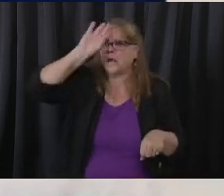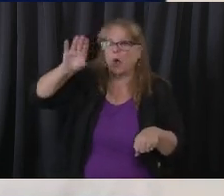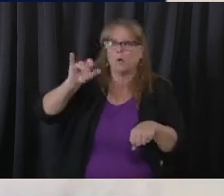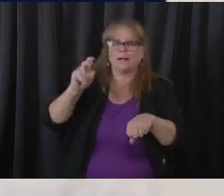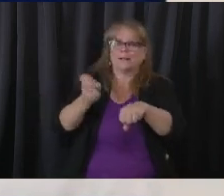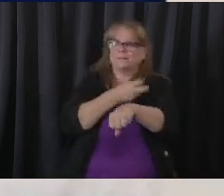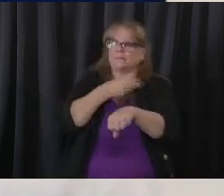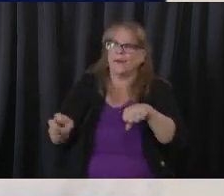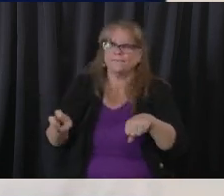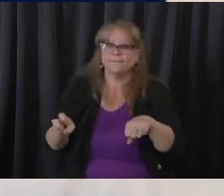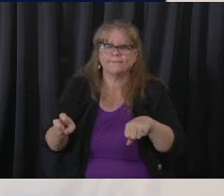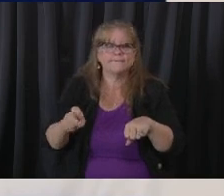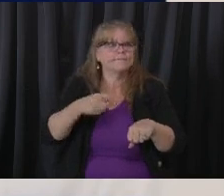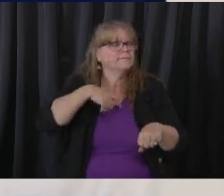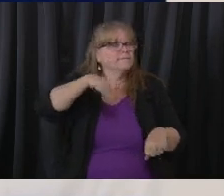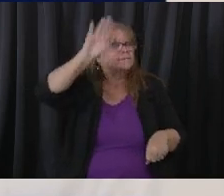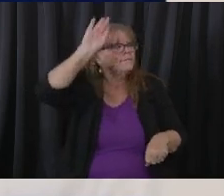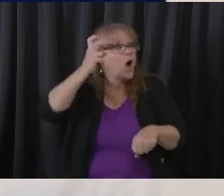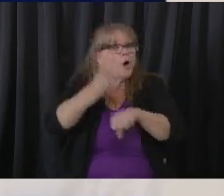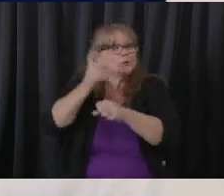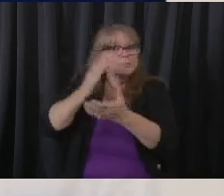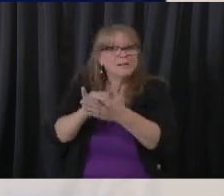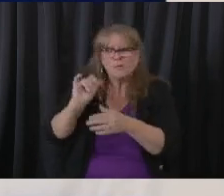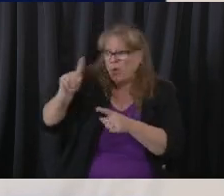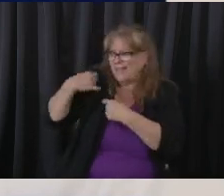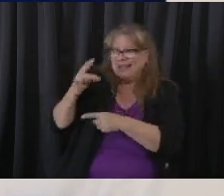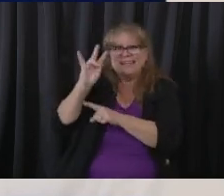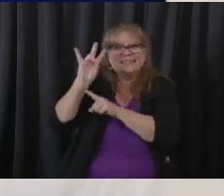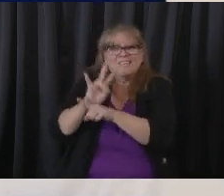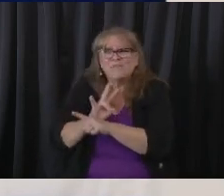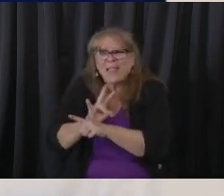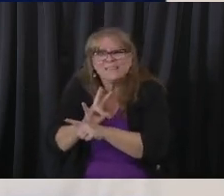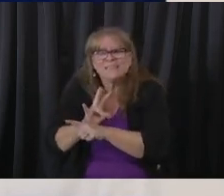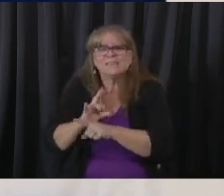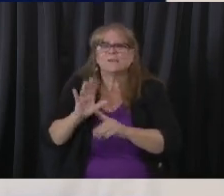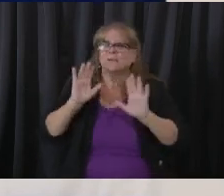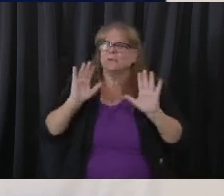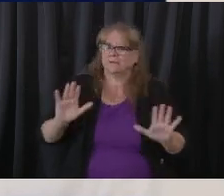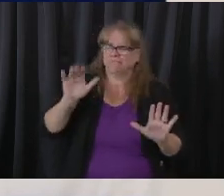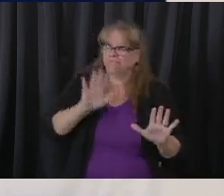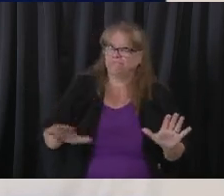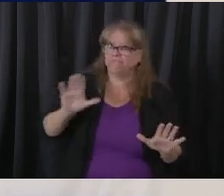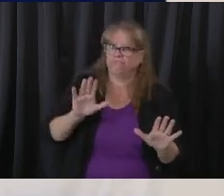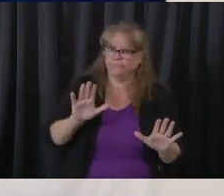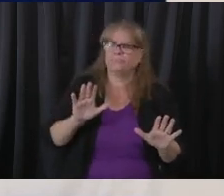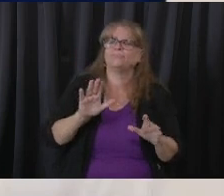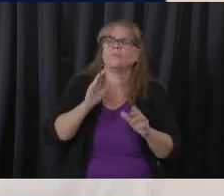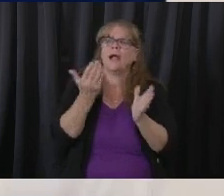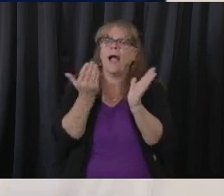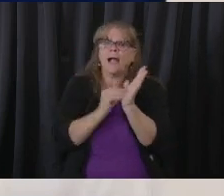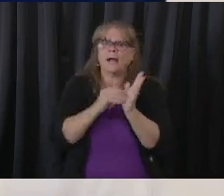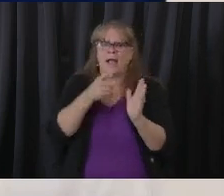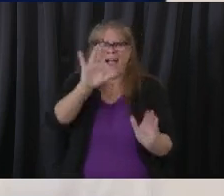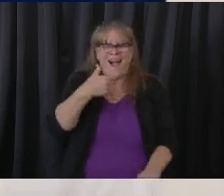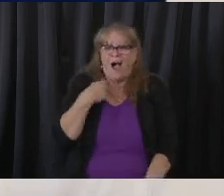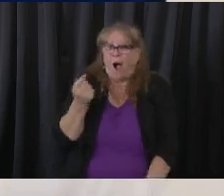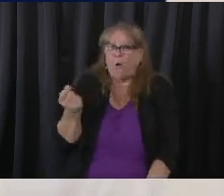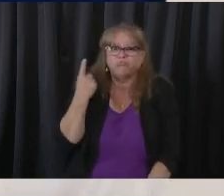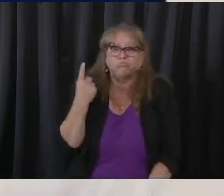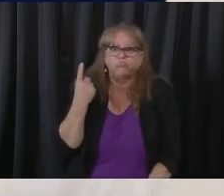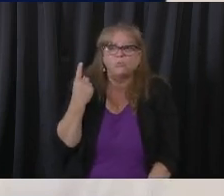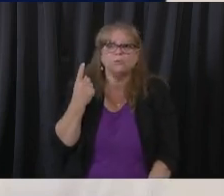Colorado. More of this is behind us than ahead of us. I strongly believe that we are past the halfway point. We've worked very hard